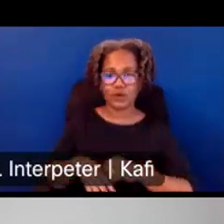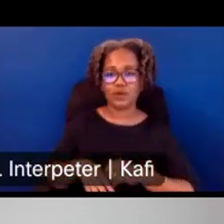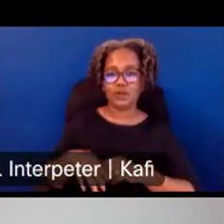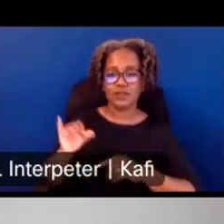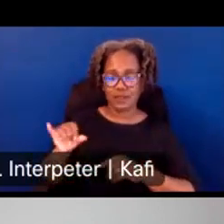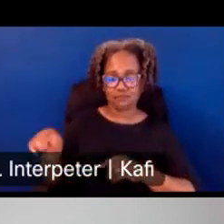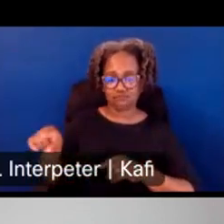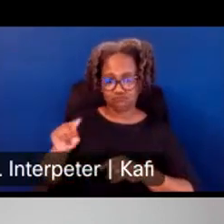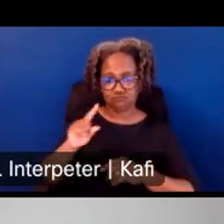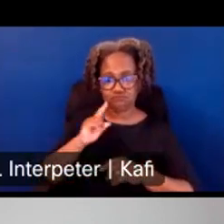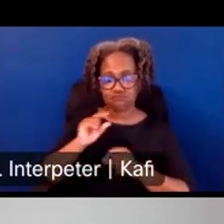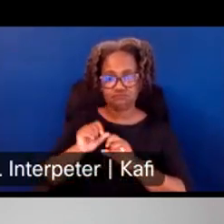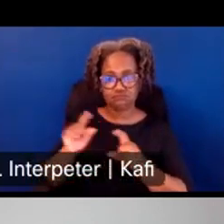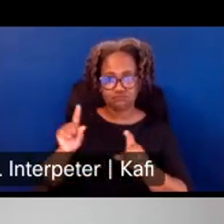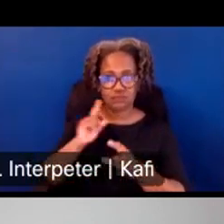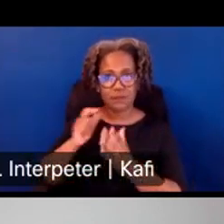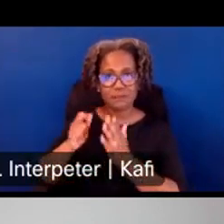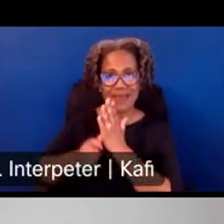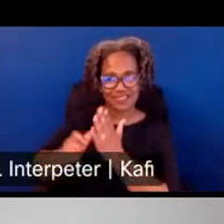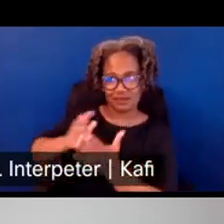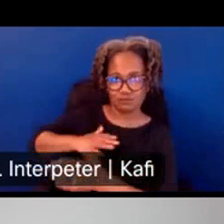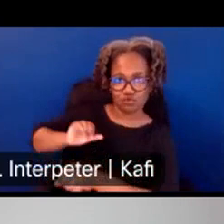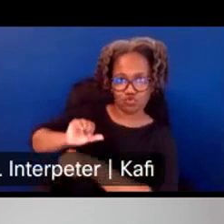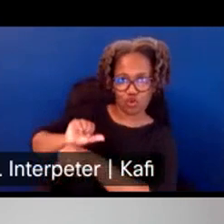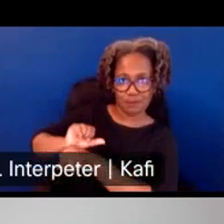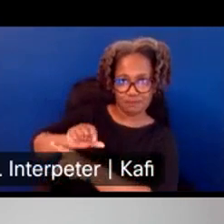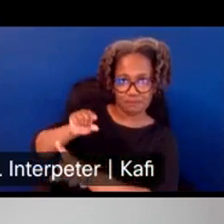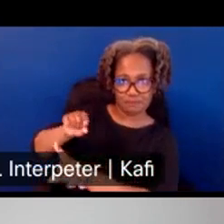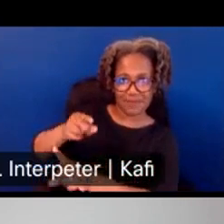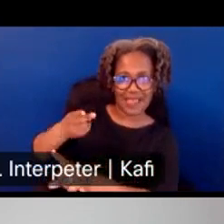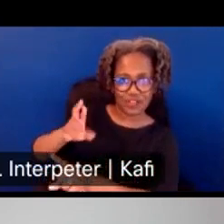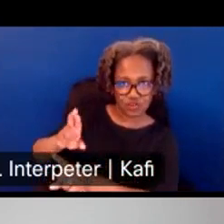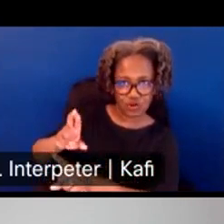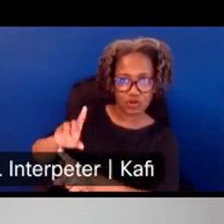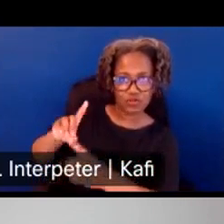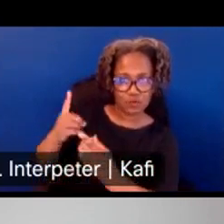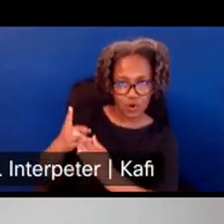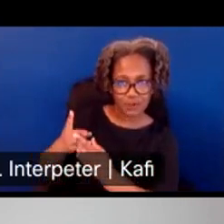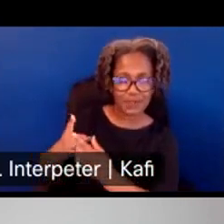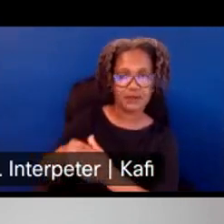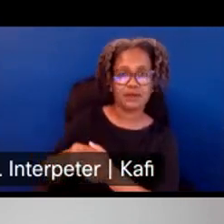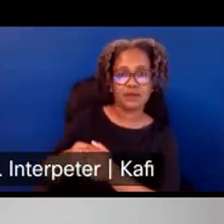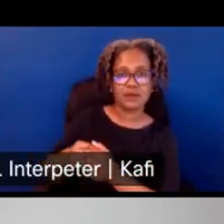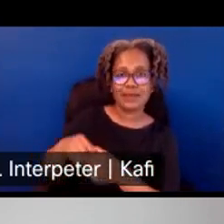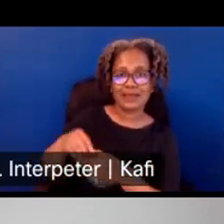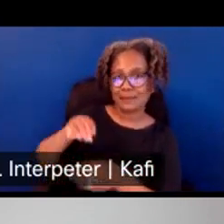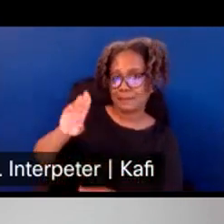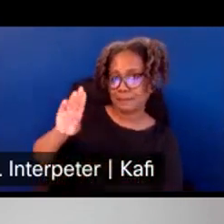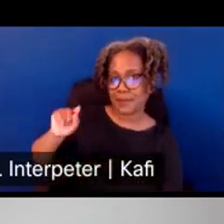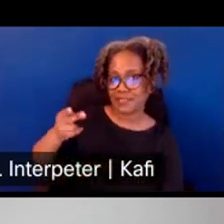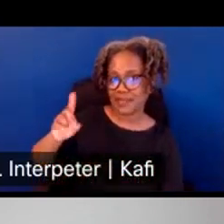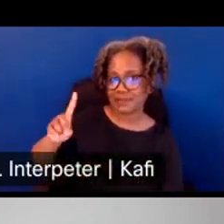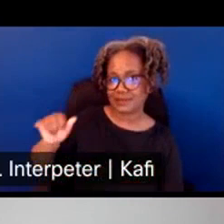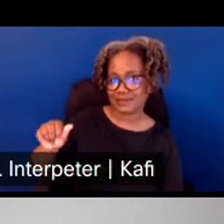years ago in the Bethesda, Maryland, DC metro area, but based in Bethesda, Maryland. And they